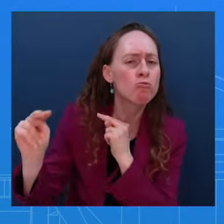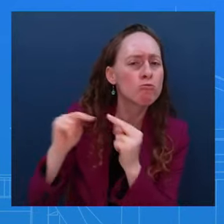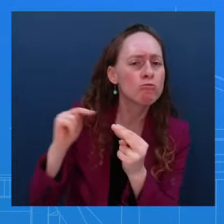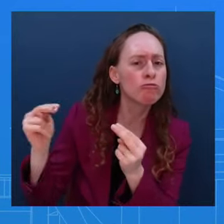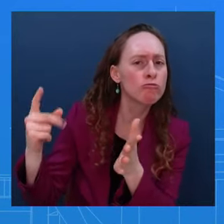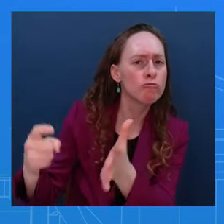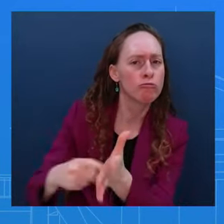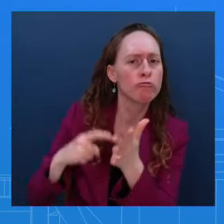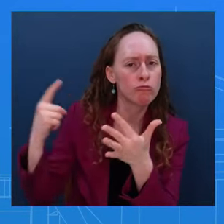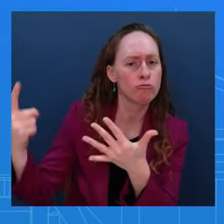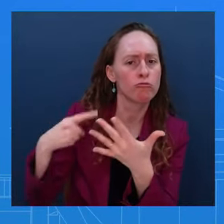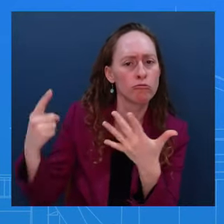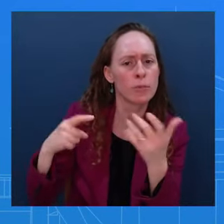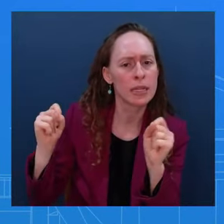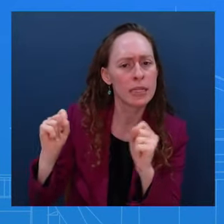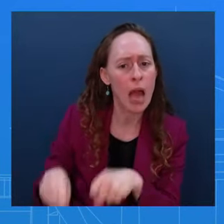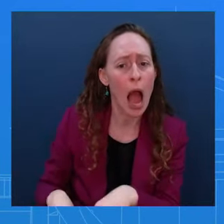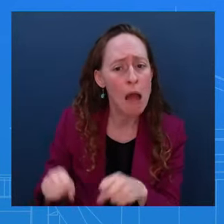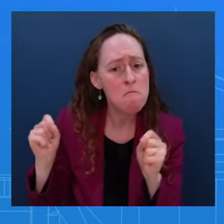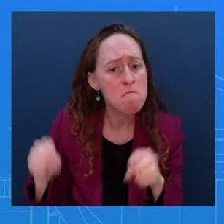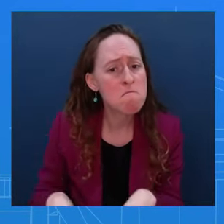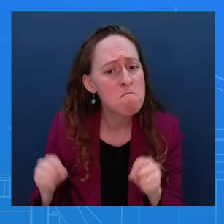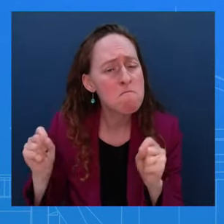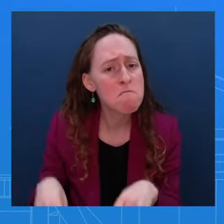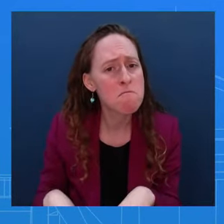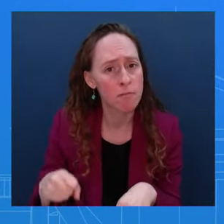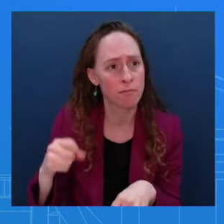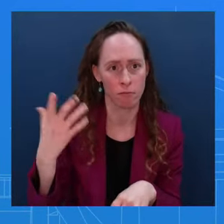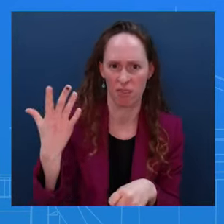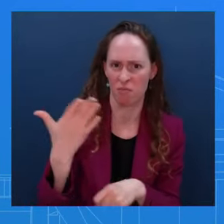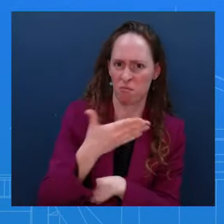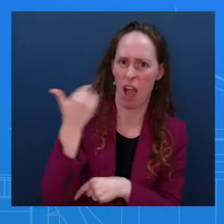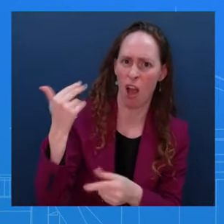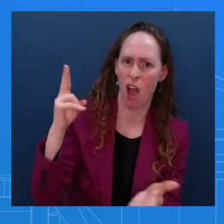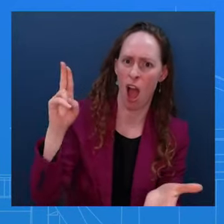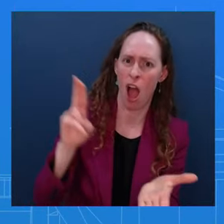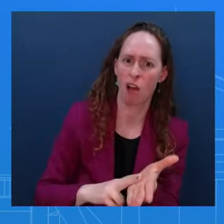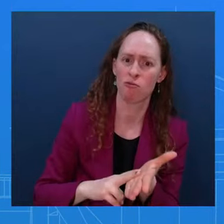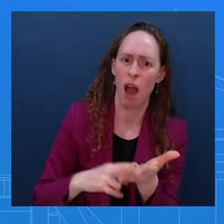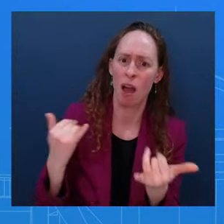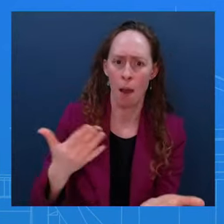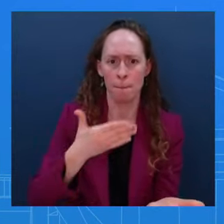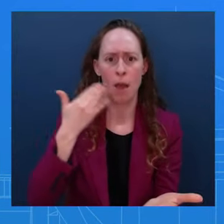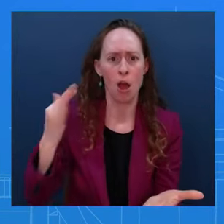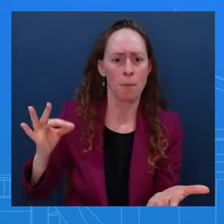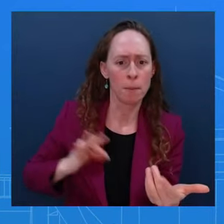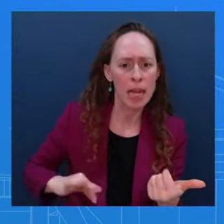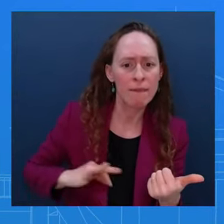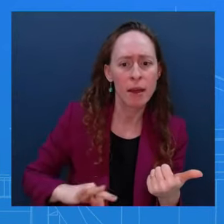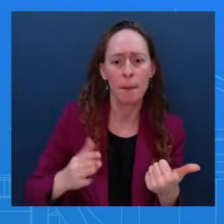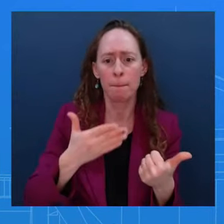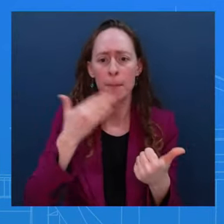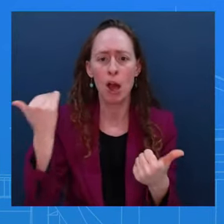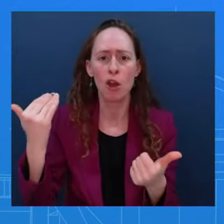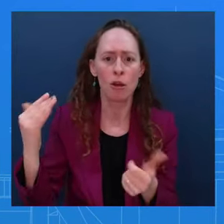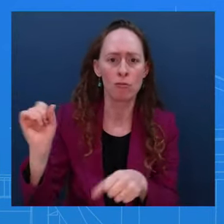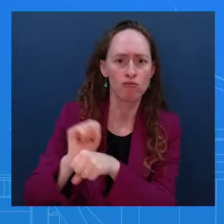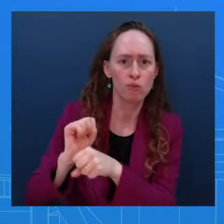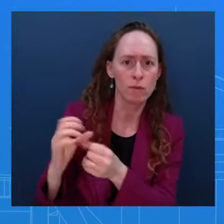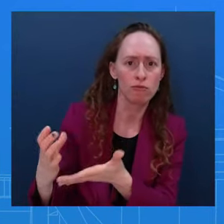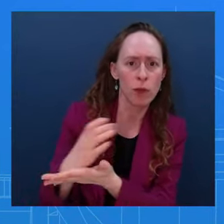They should be able to do that. They should be able to ask for better benefits and better wages, And so that is something that the president is always going